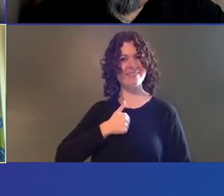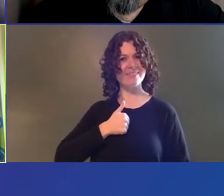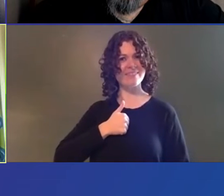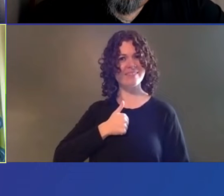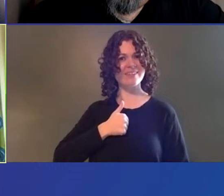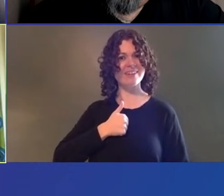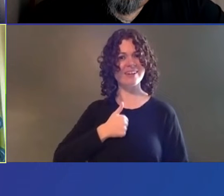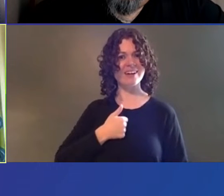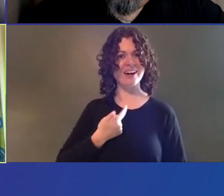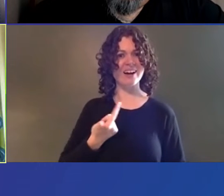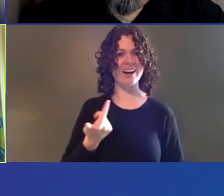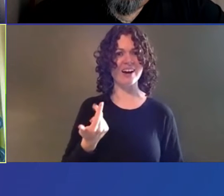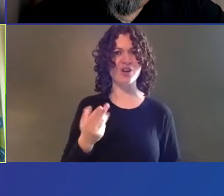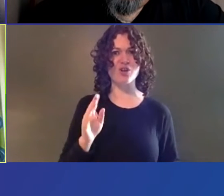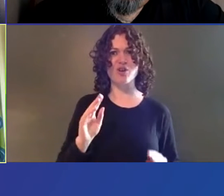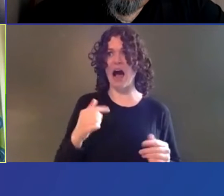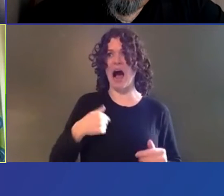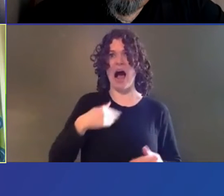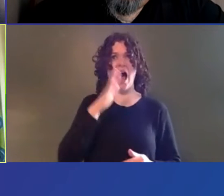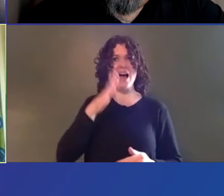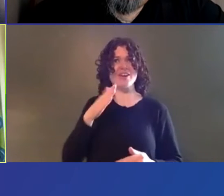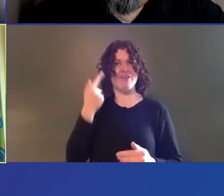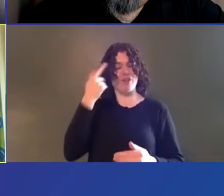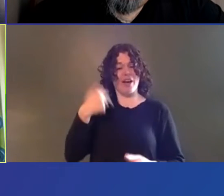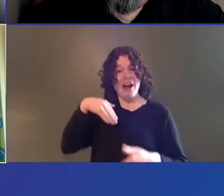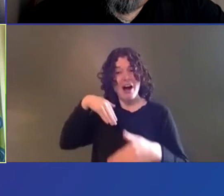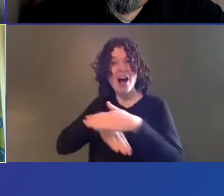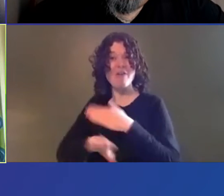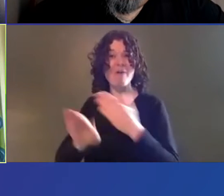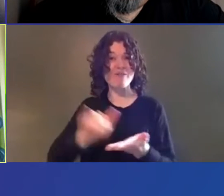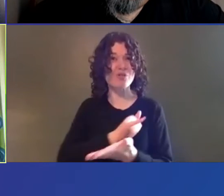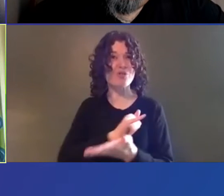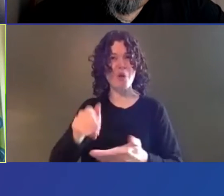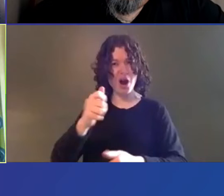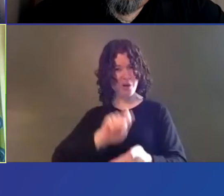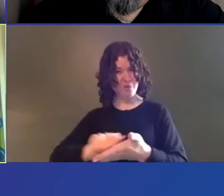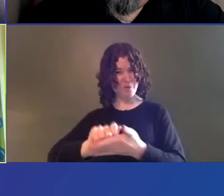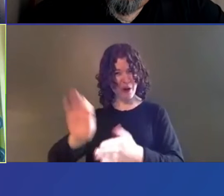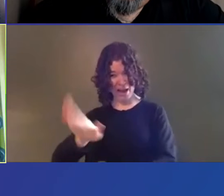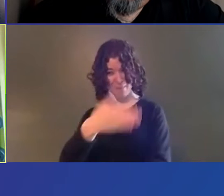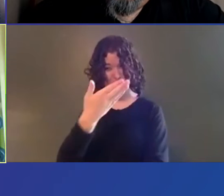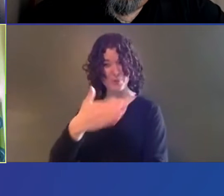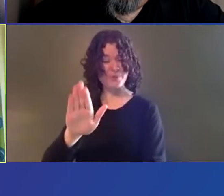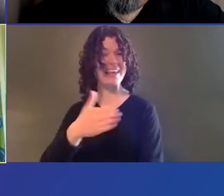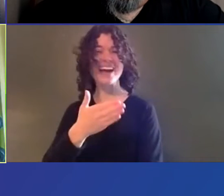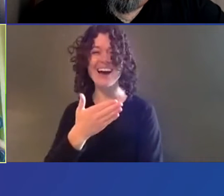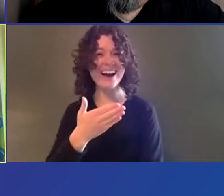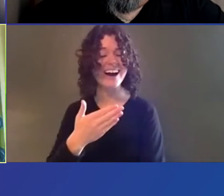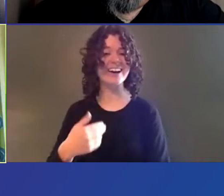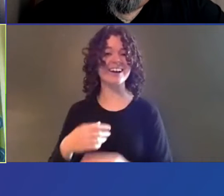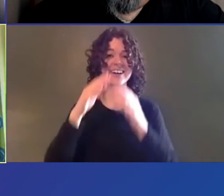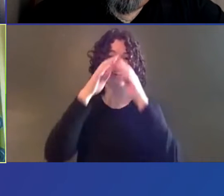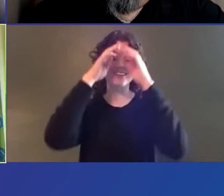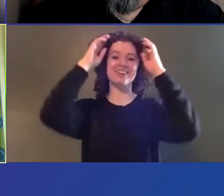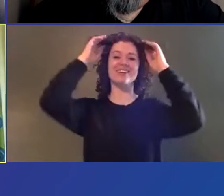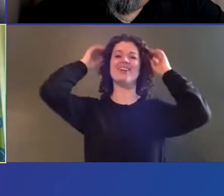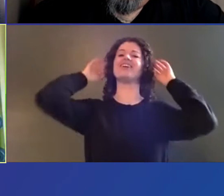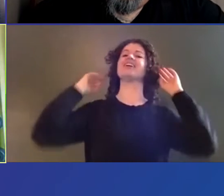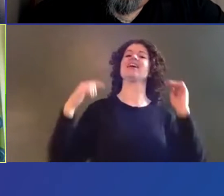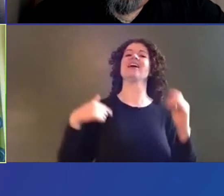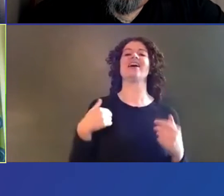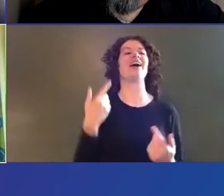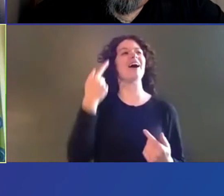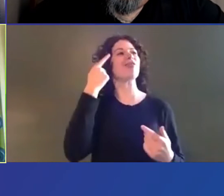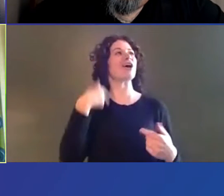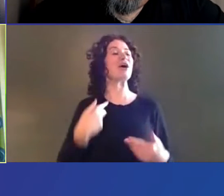they was coming to New York to write no music and create scores for the dance. I was just trying to like point my foot and get, do the Horton and the Dunham